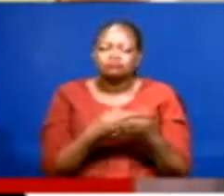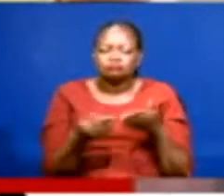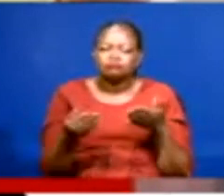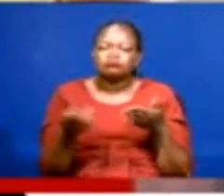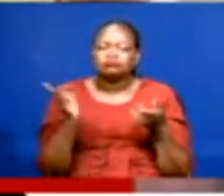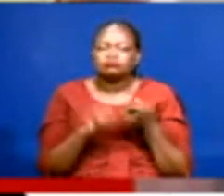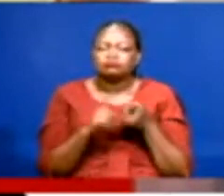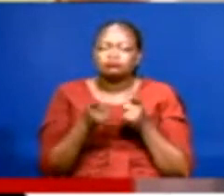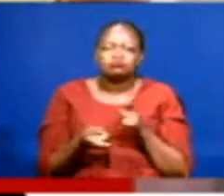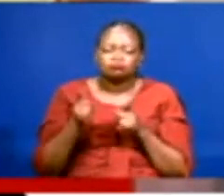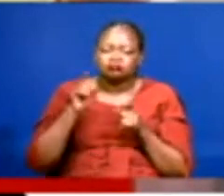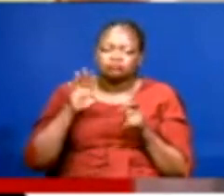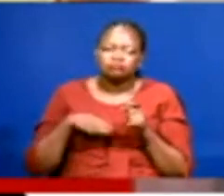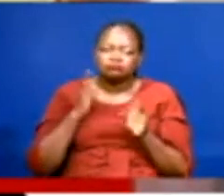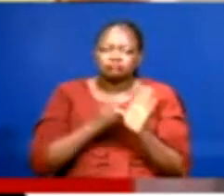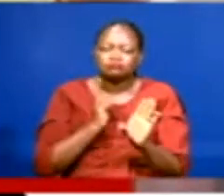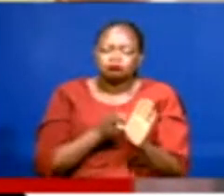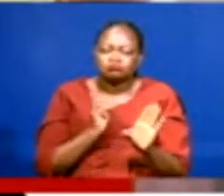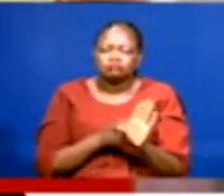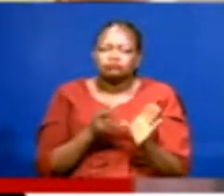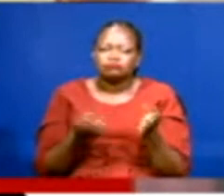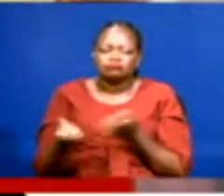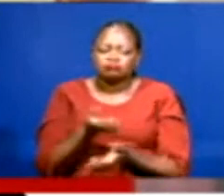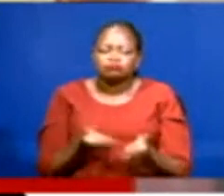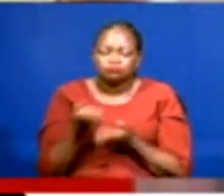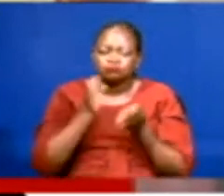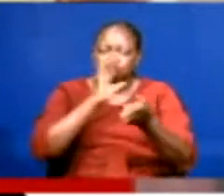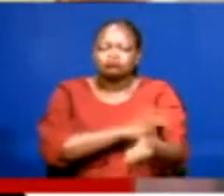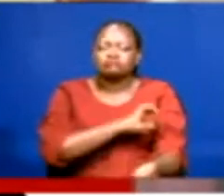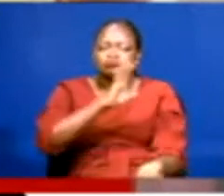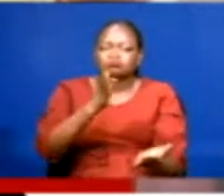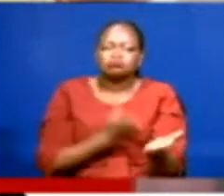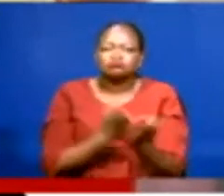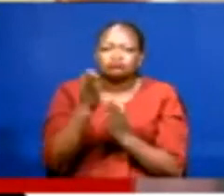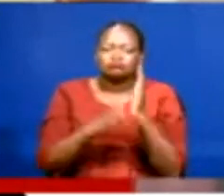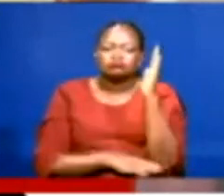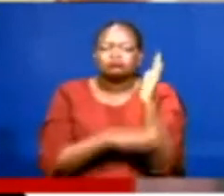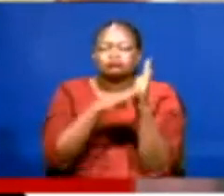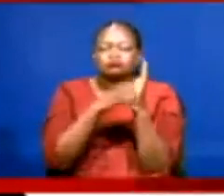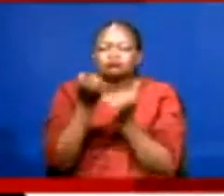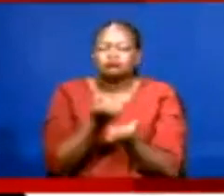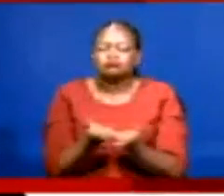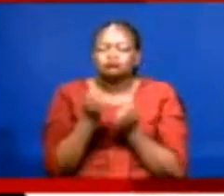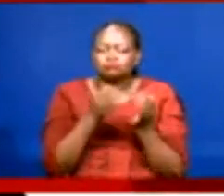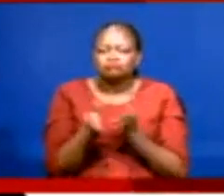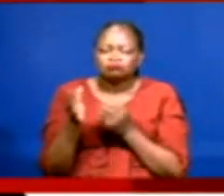to increase the women's participation in the economic empowerment through bottom-up economic